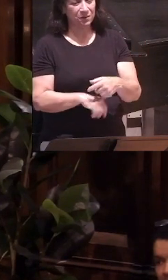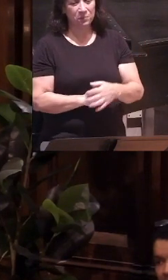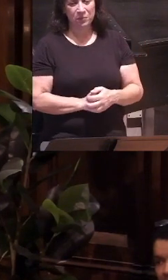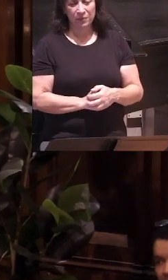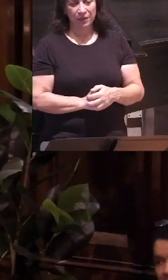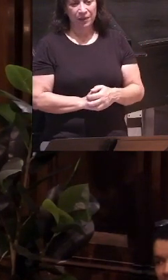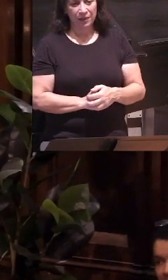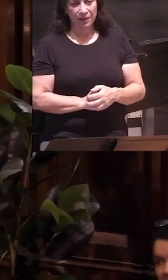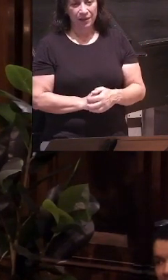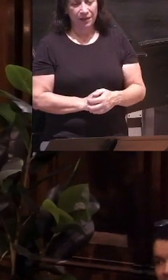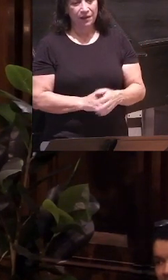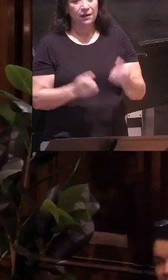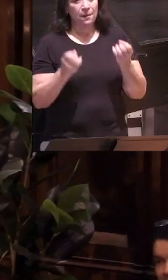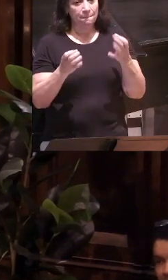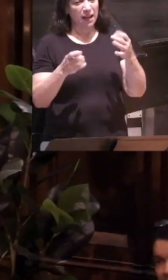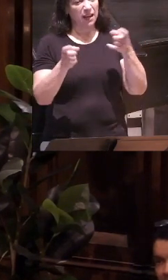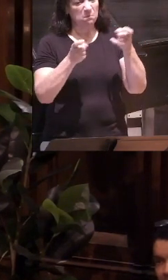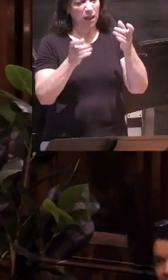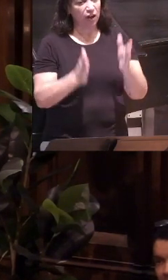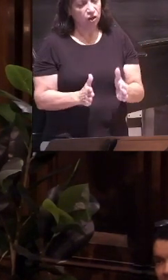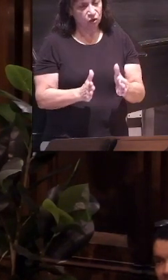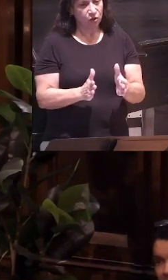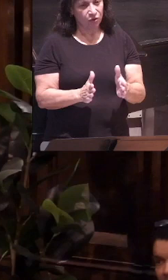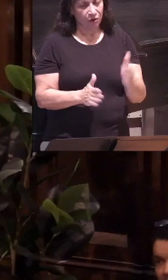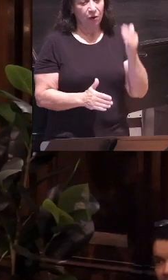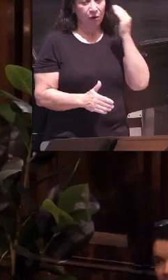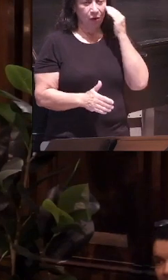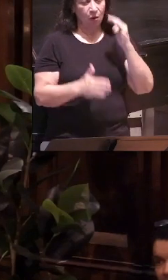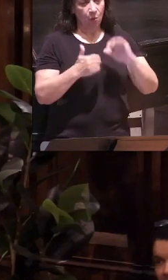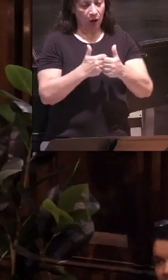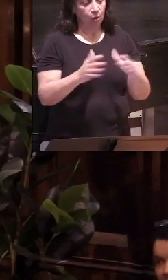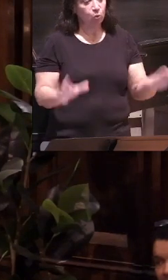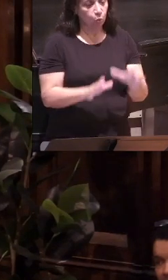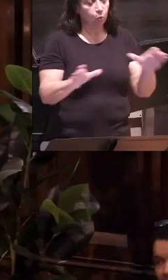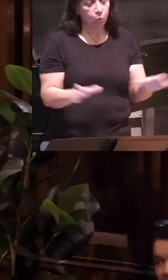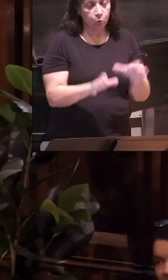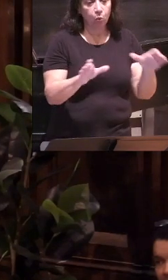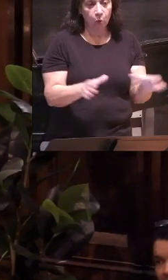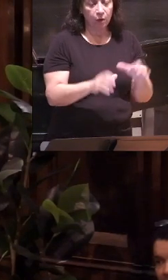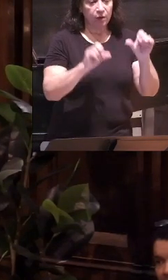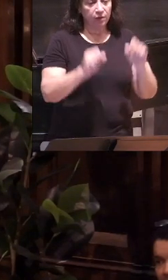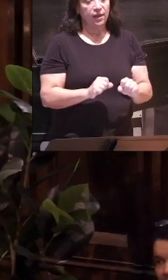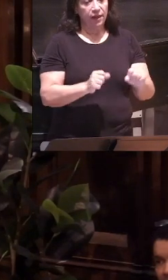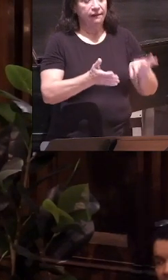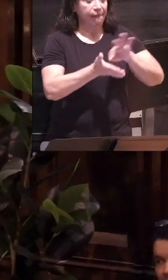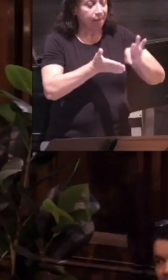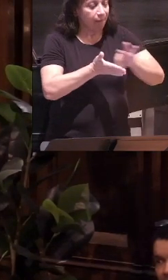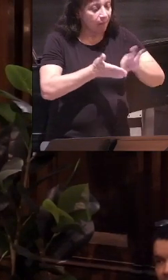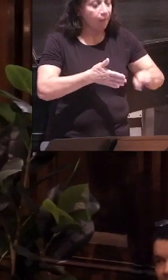A lot of managers know how to get things done. They can count the widgets.